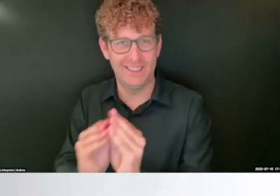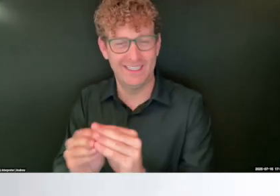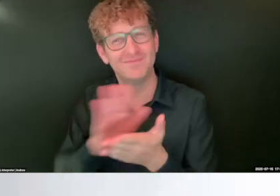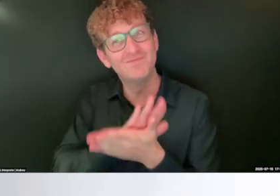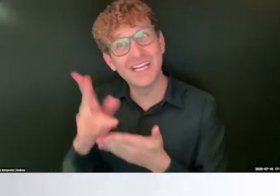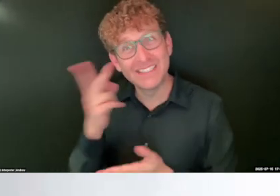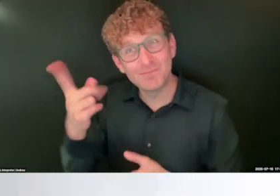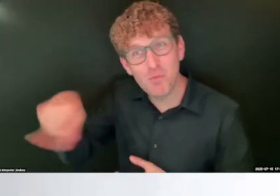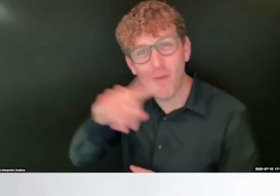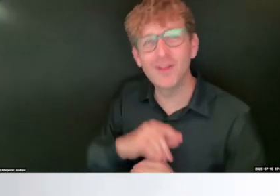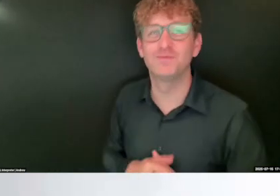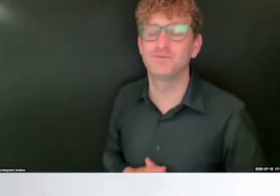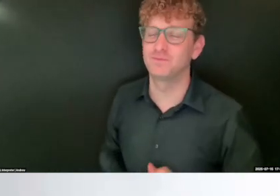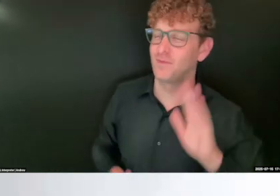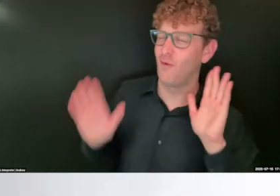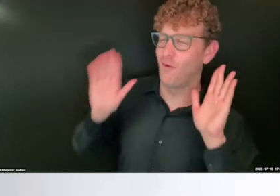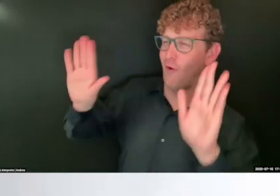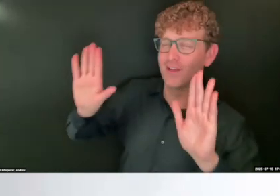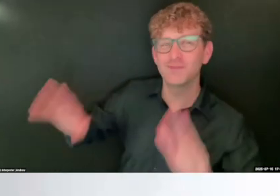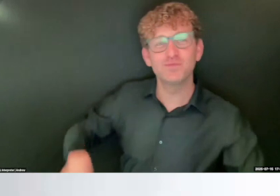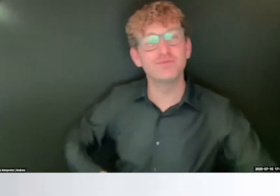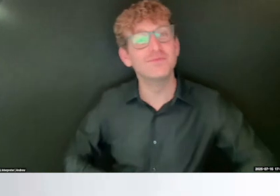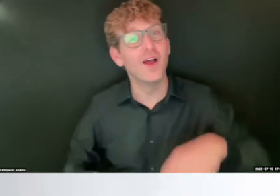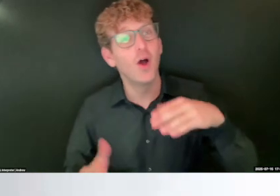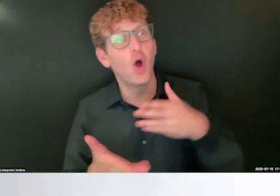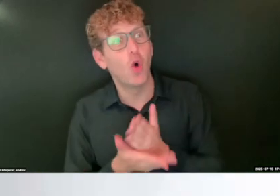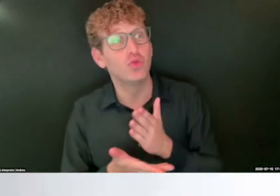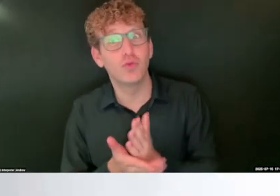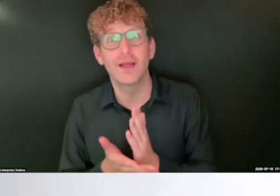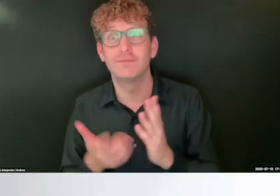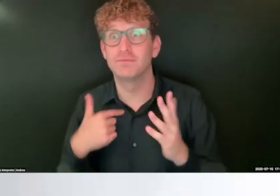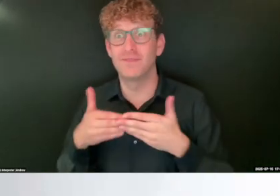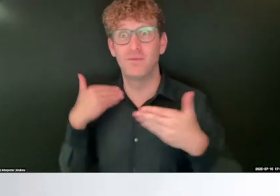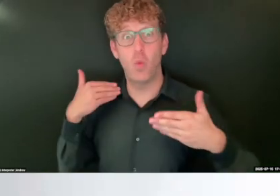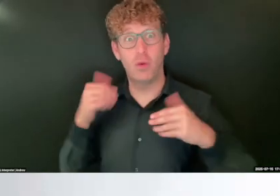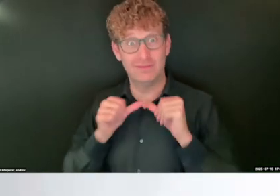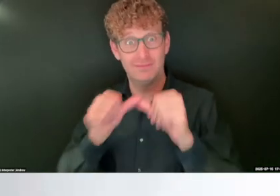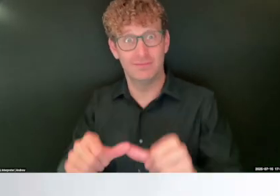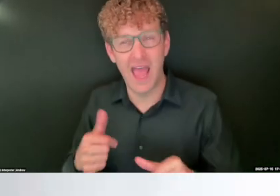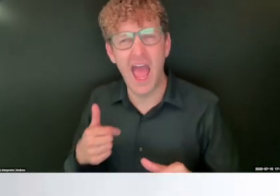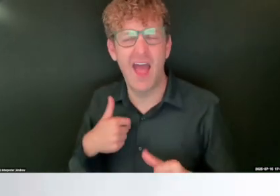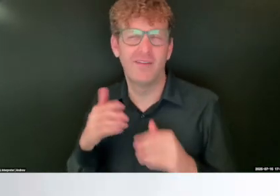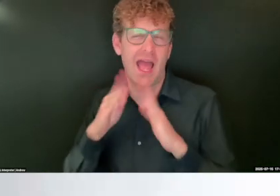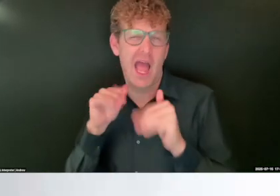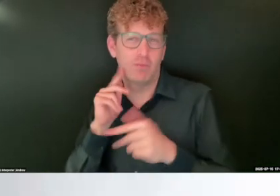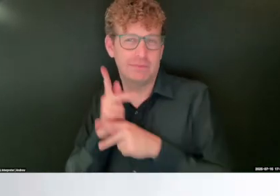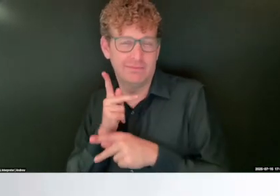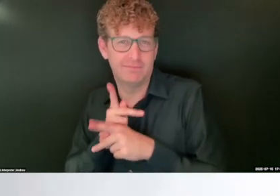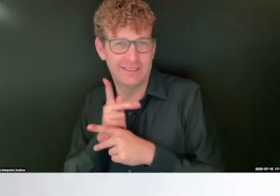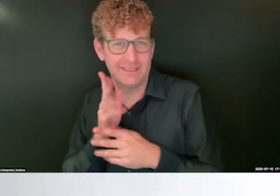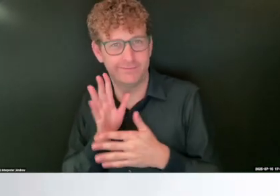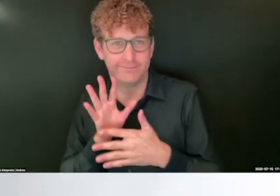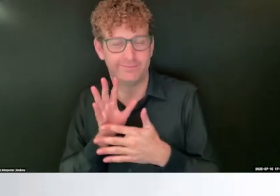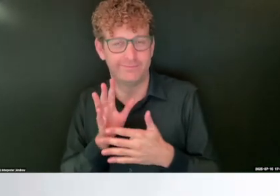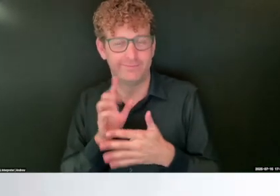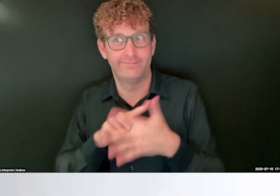Awesome. All right, before we continue, there are a few housekeeping items we need to address. This meeting is being